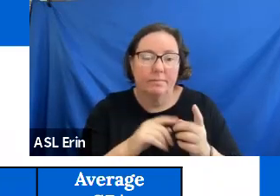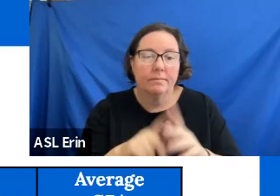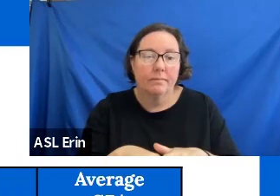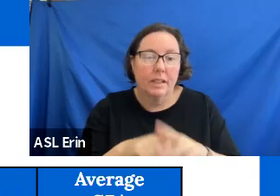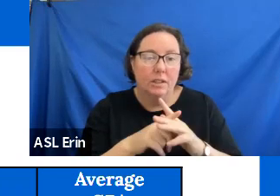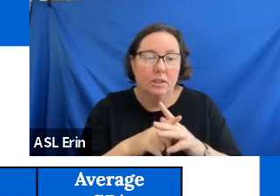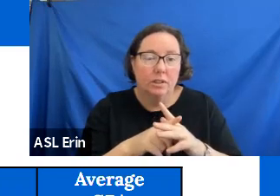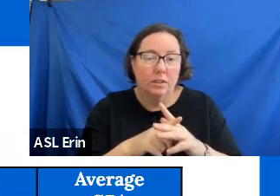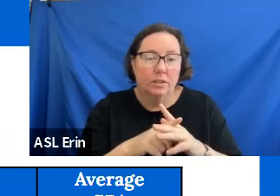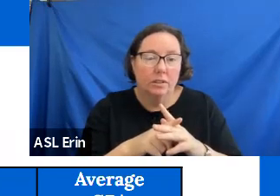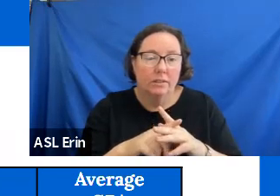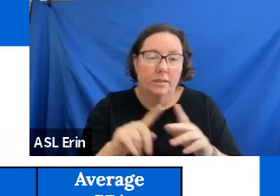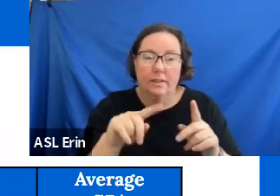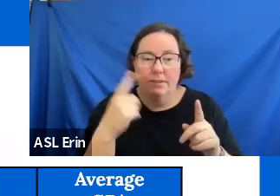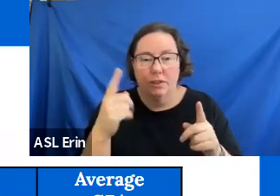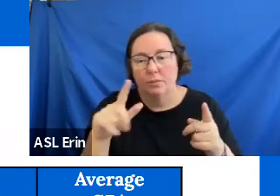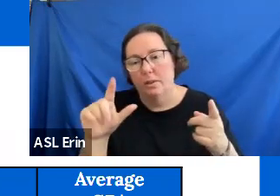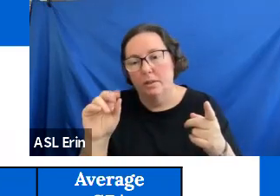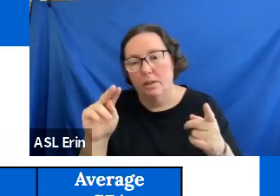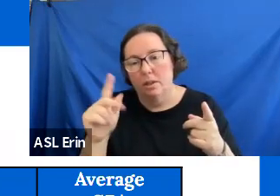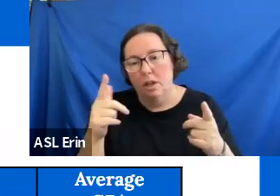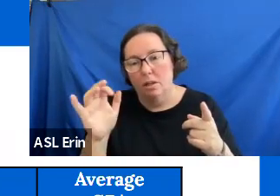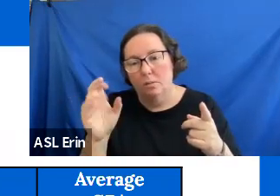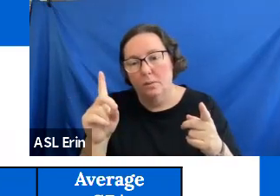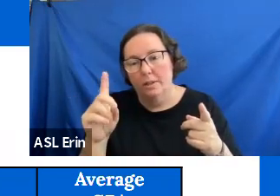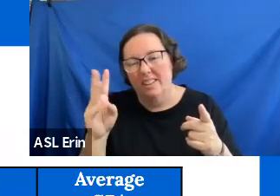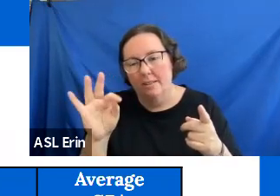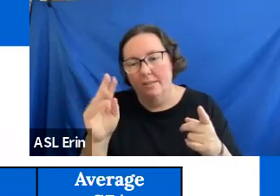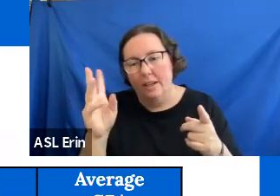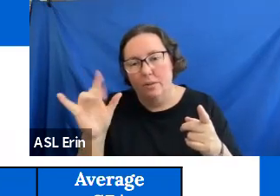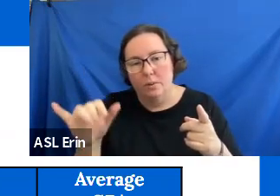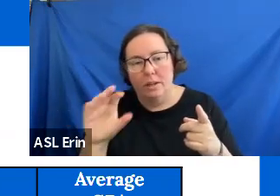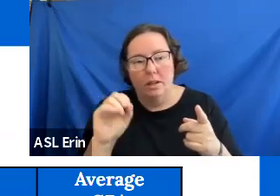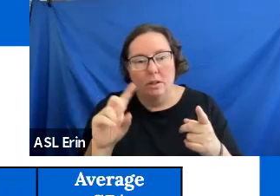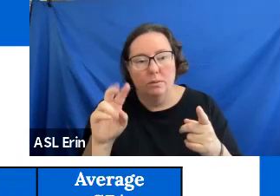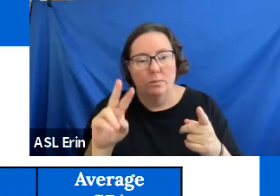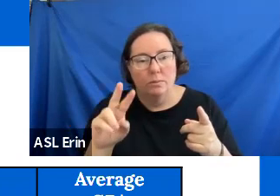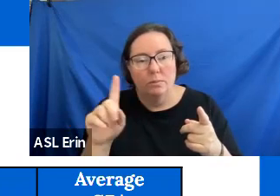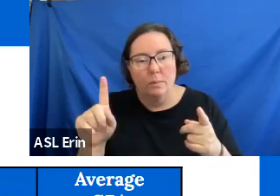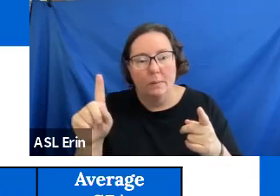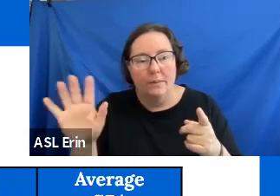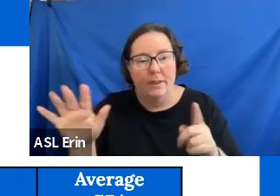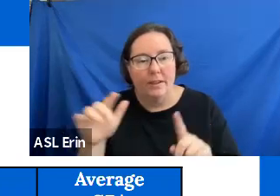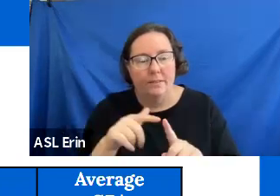starting, we'll just use the first one, which is the Longwood Fenway area, 02115.